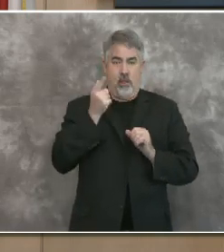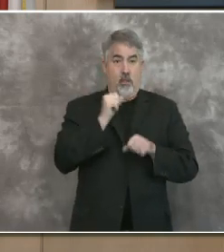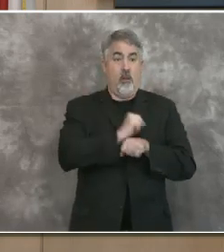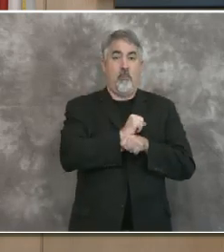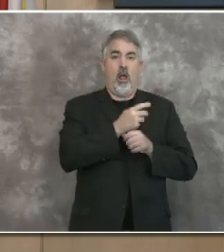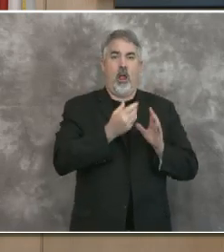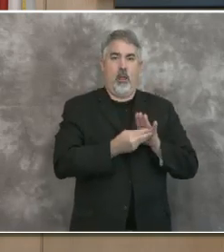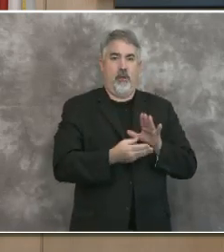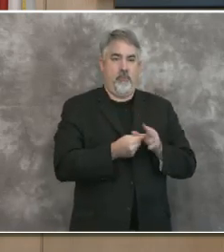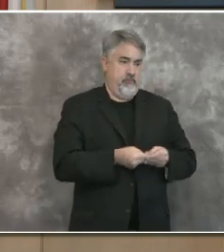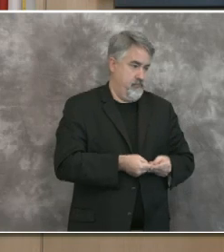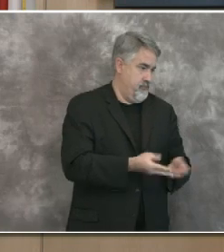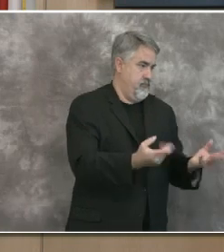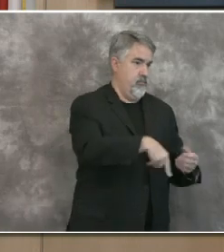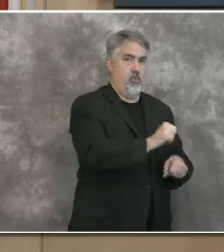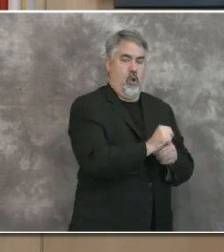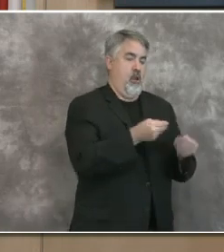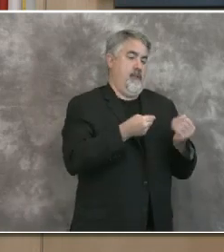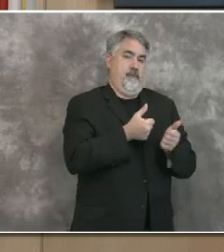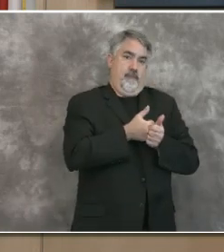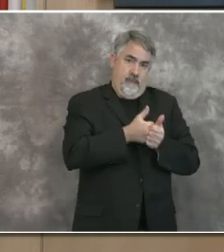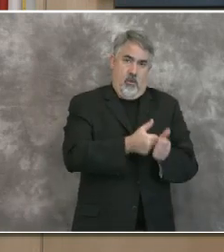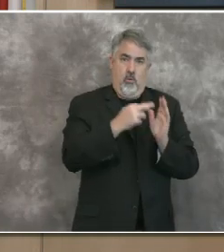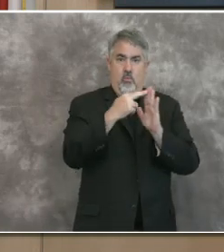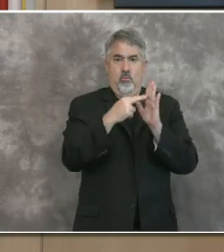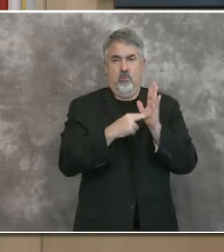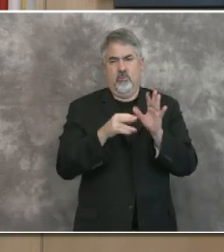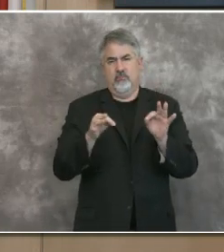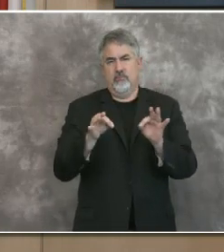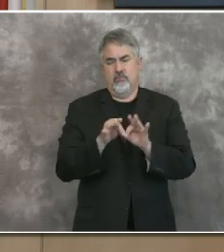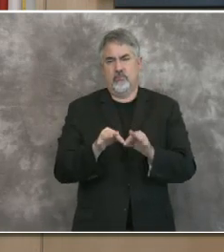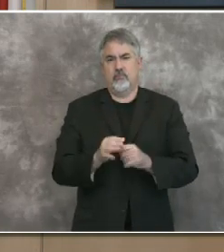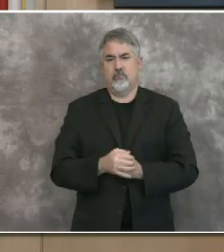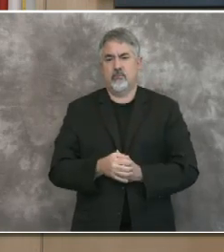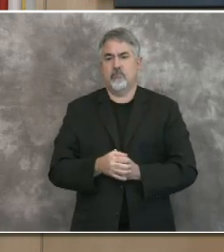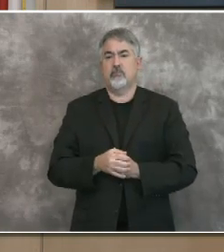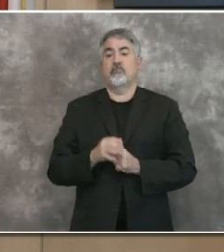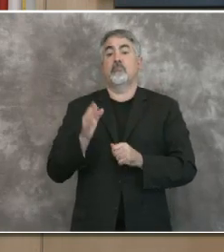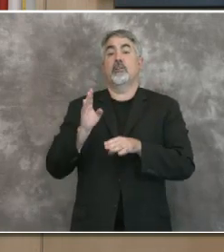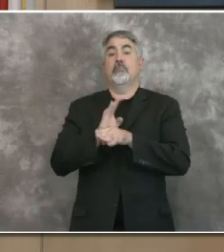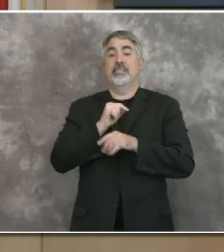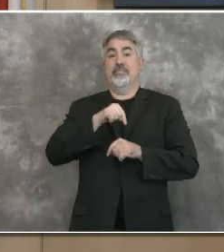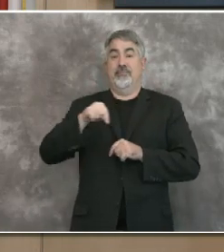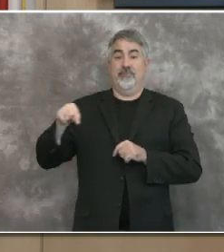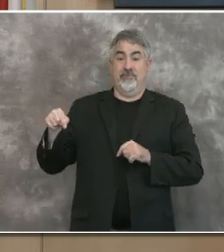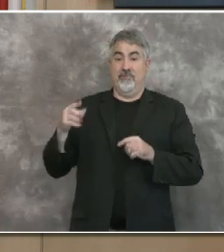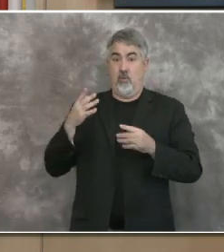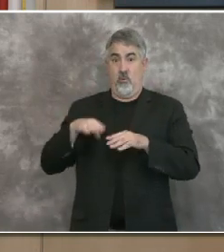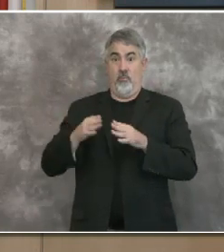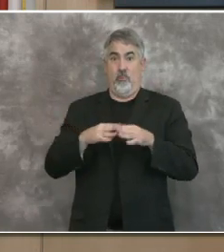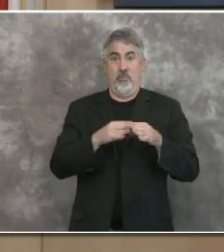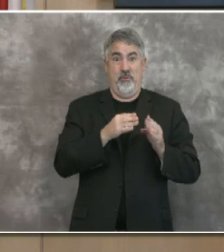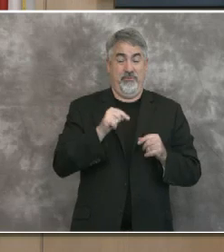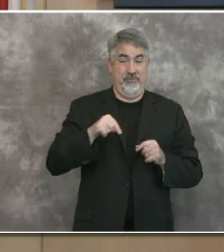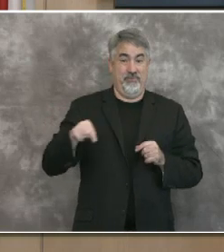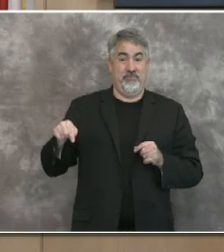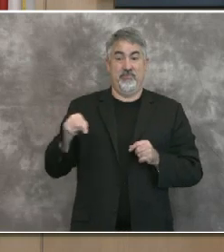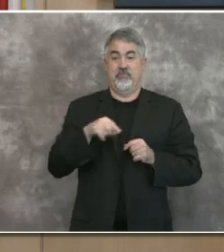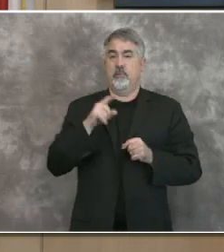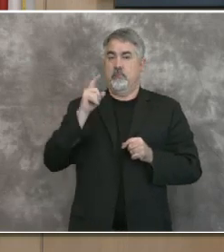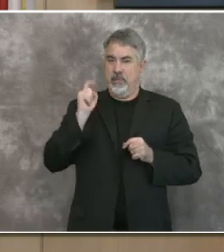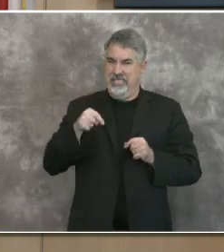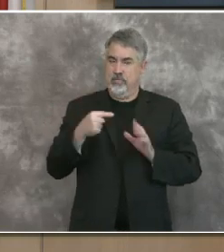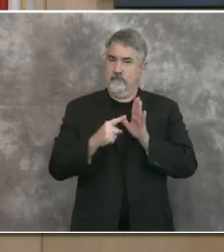facility or location. All reopened businesses shall implement the safe reopening plan and provide evidence of